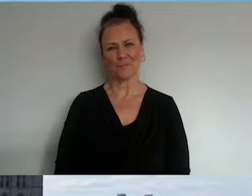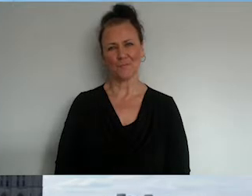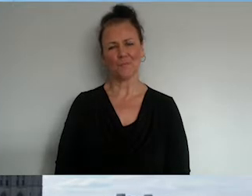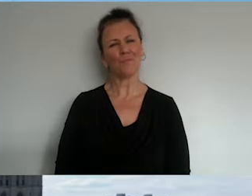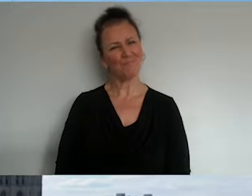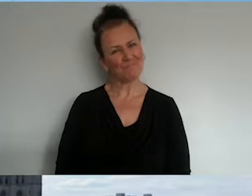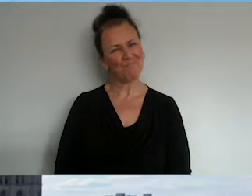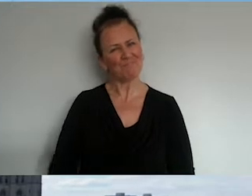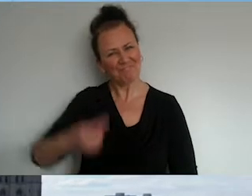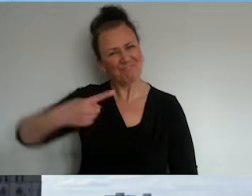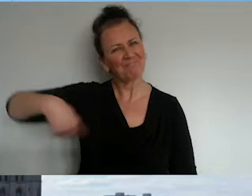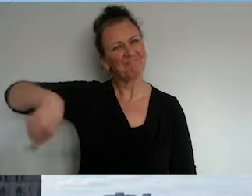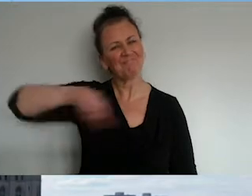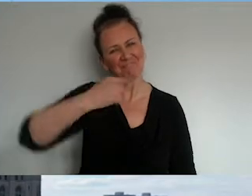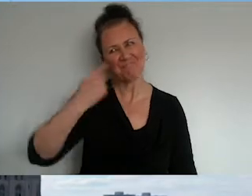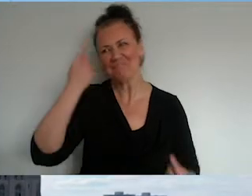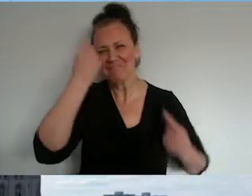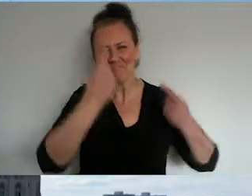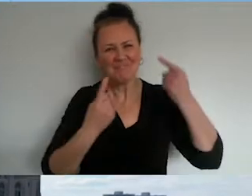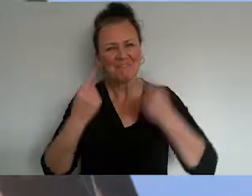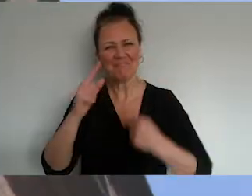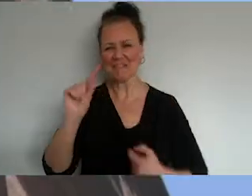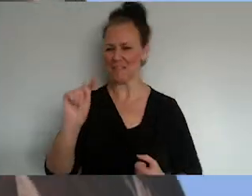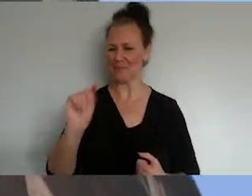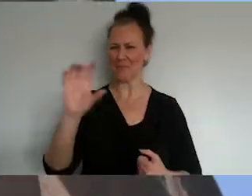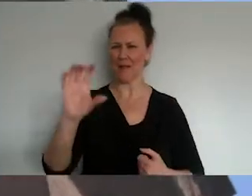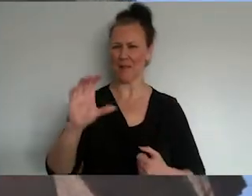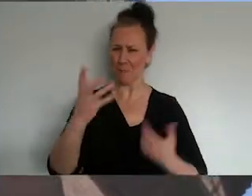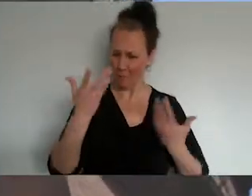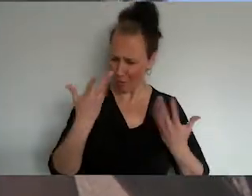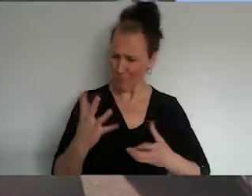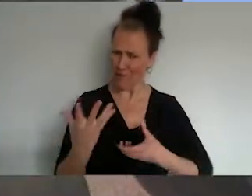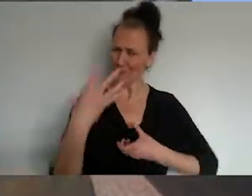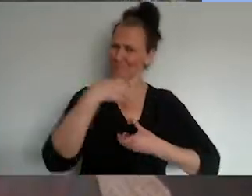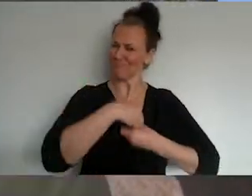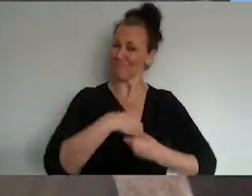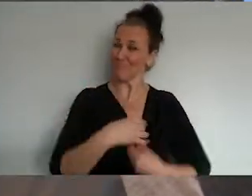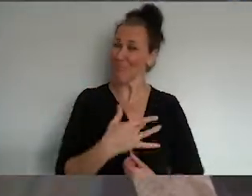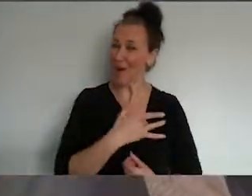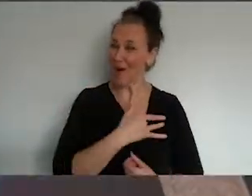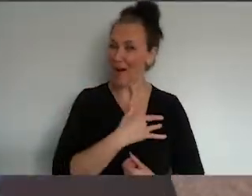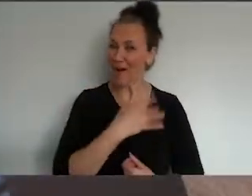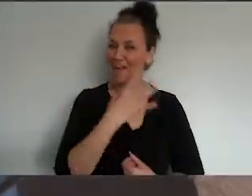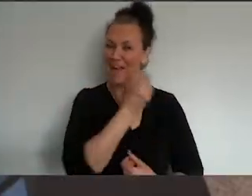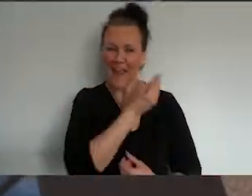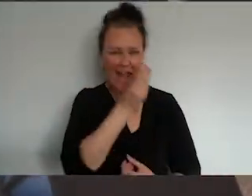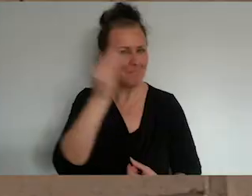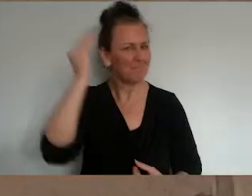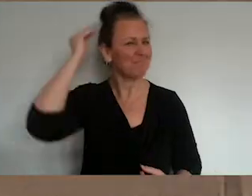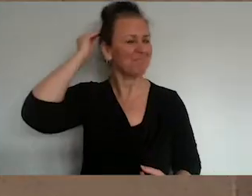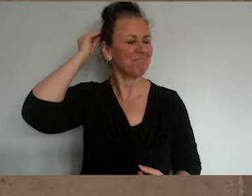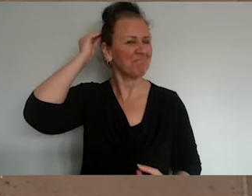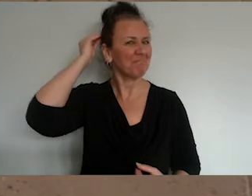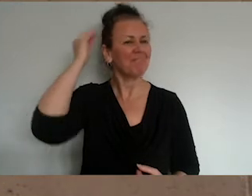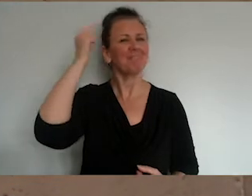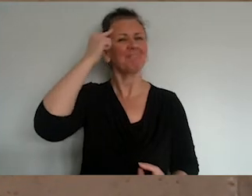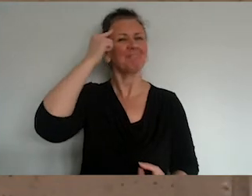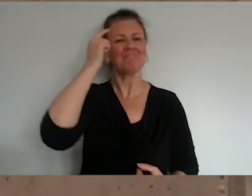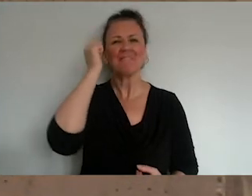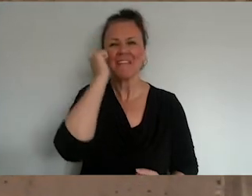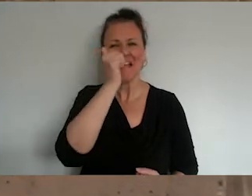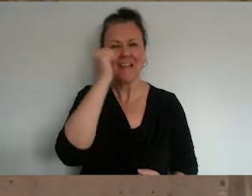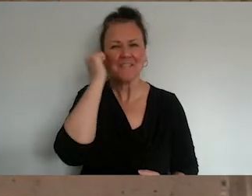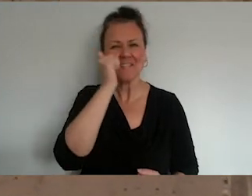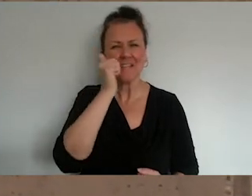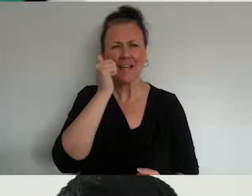Let's think about the Teachers College in our hearts and minds, which touches every corner of the world every day. What is Teachers